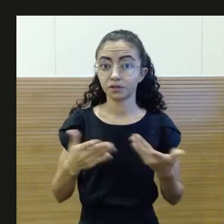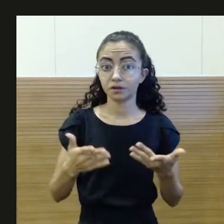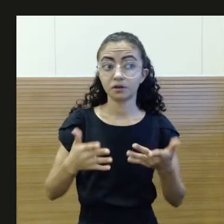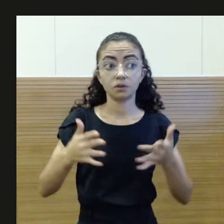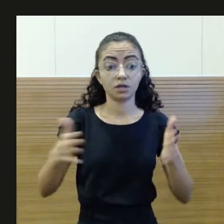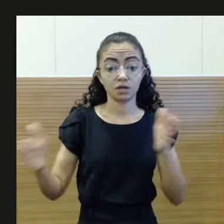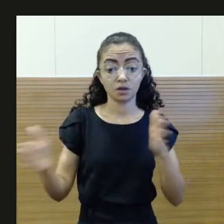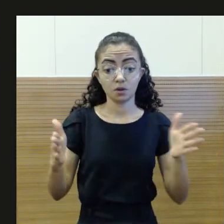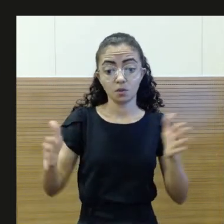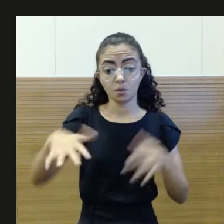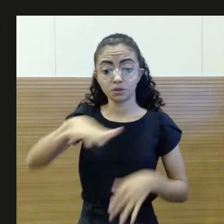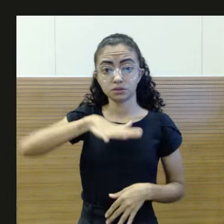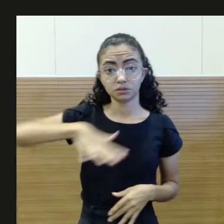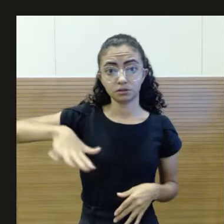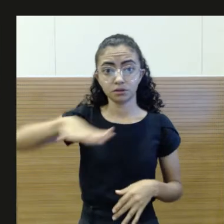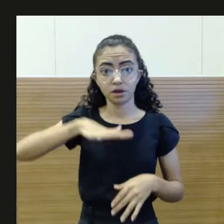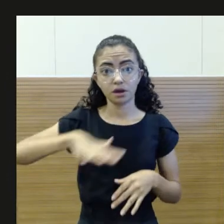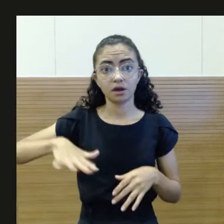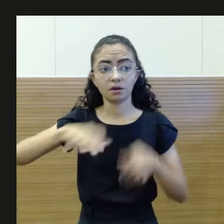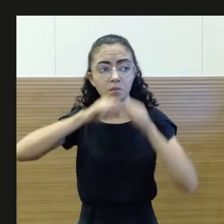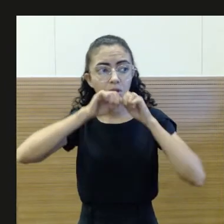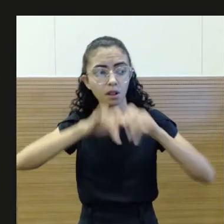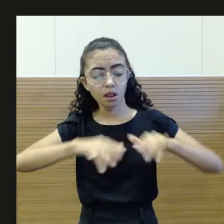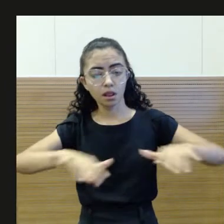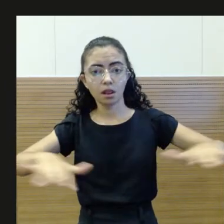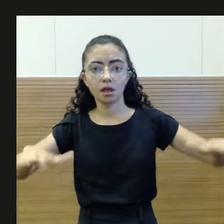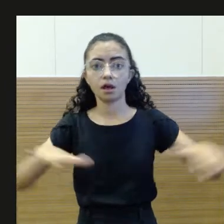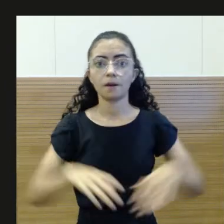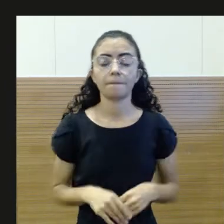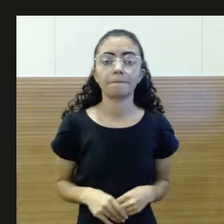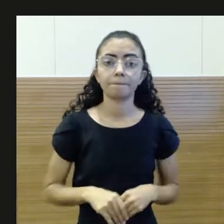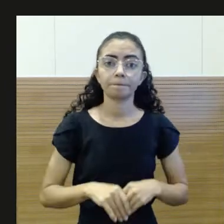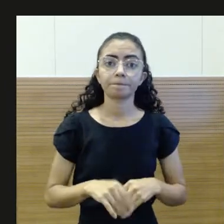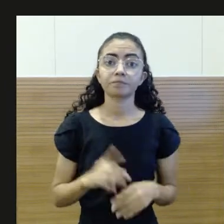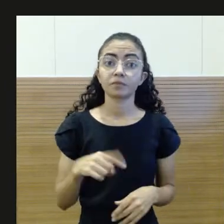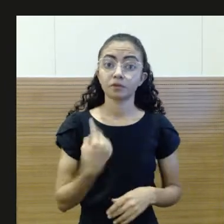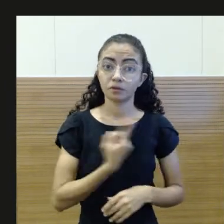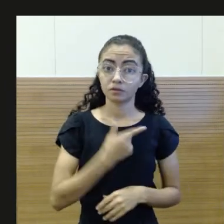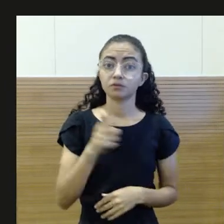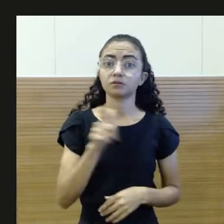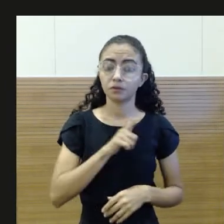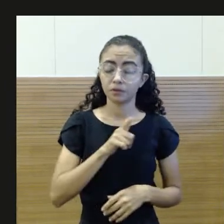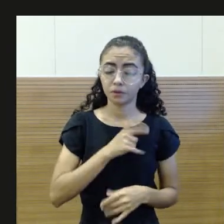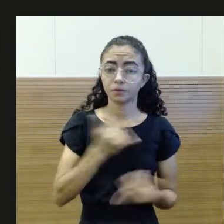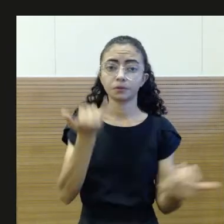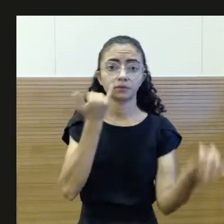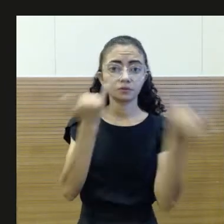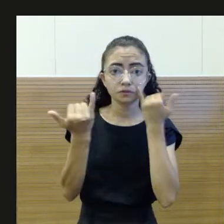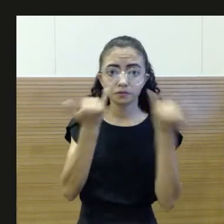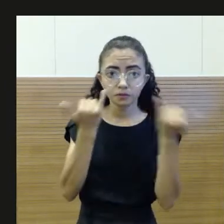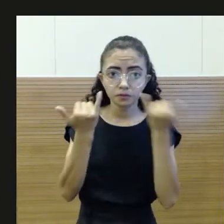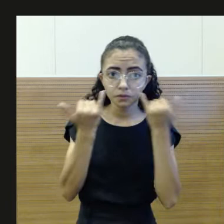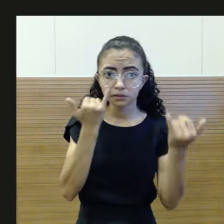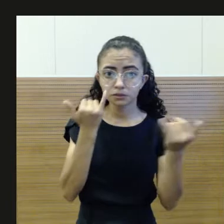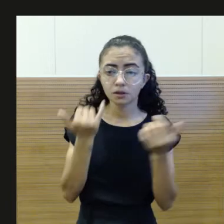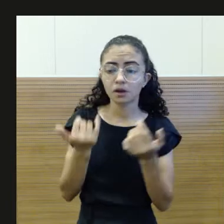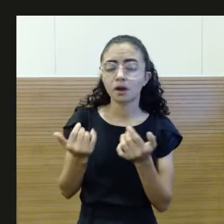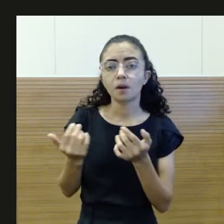similar data to what was mentioned, that were mentioned by Israel.